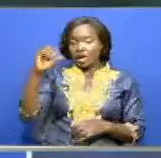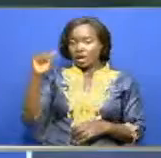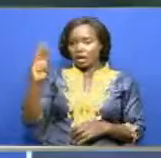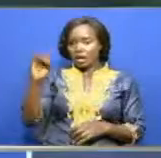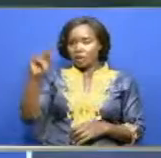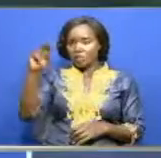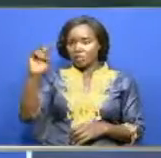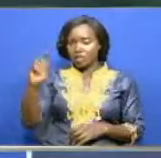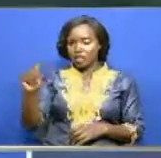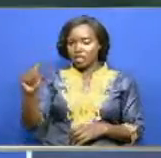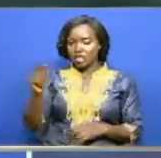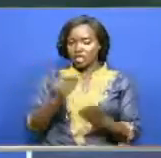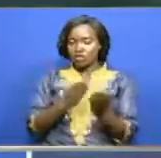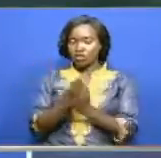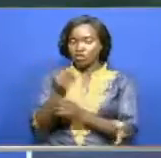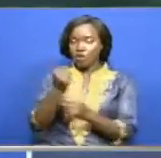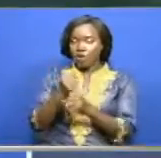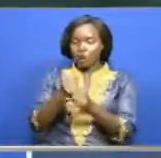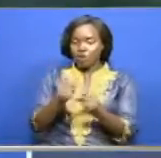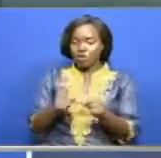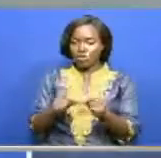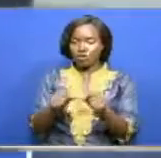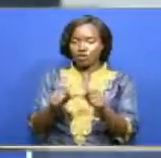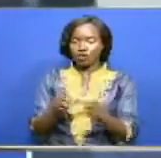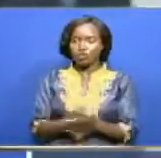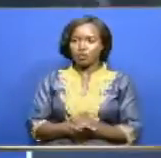is fulfilled, Sarafina Robi reports.